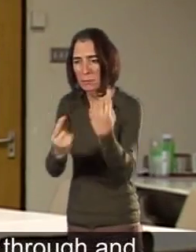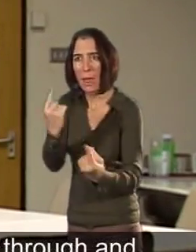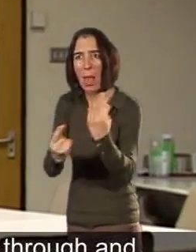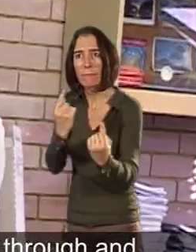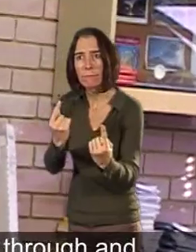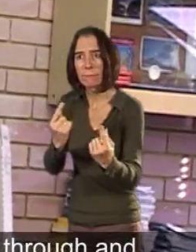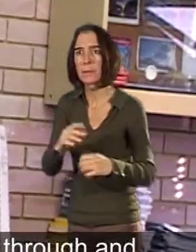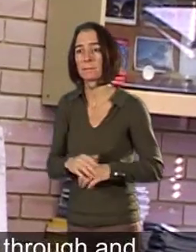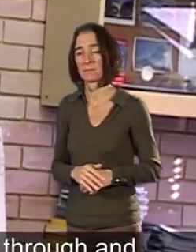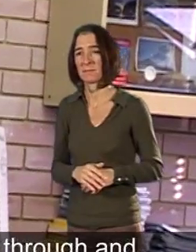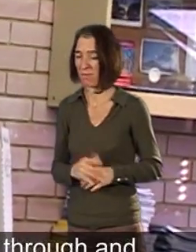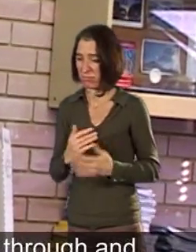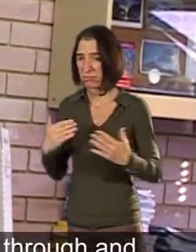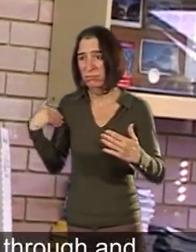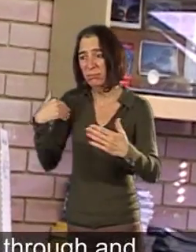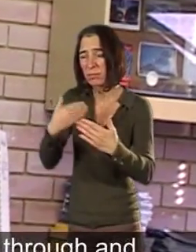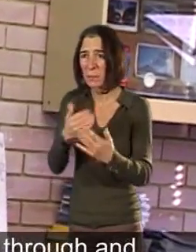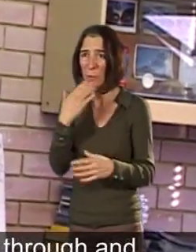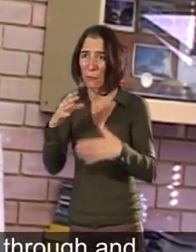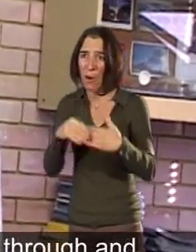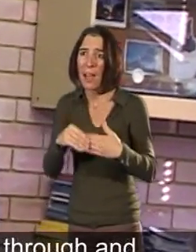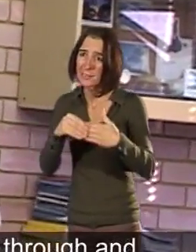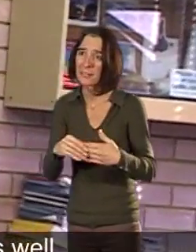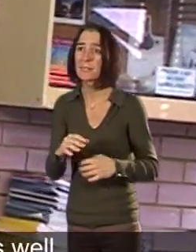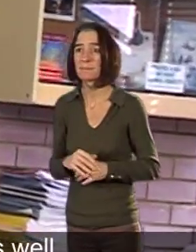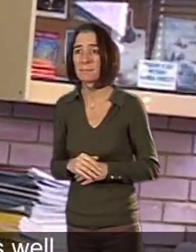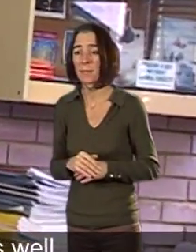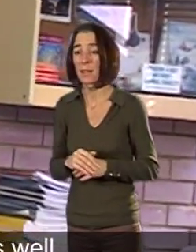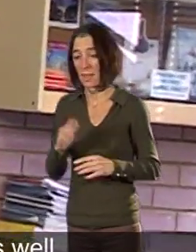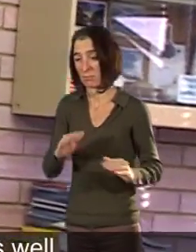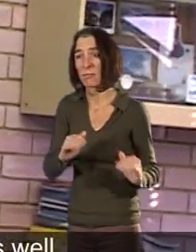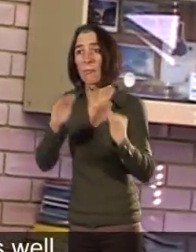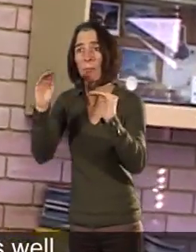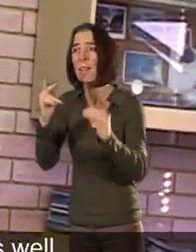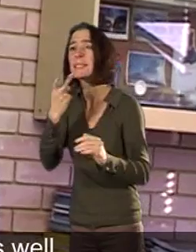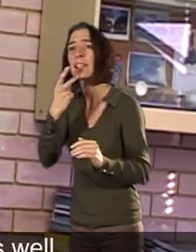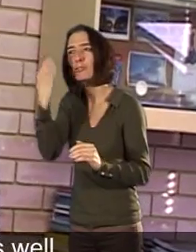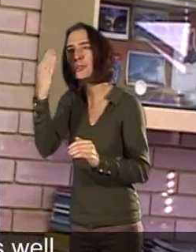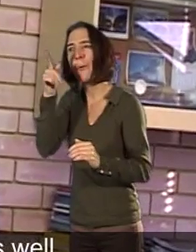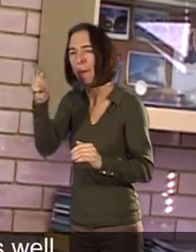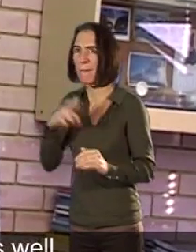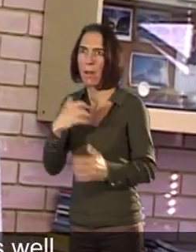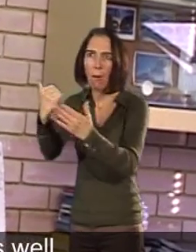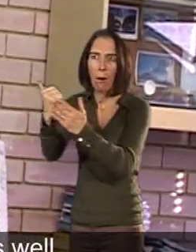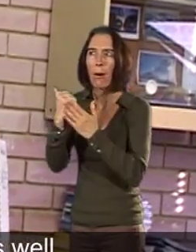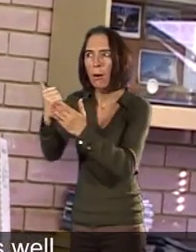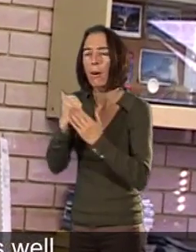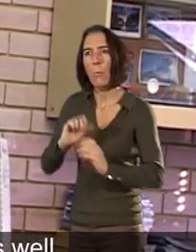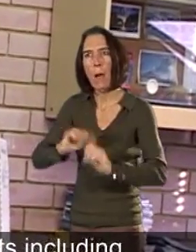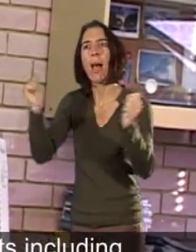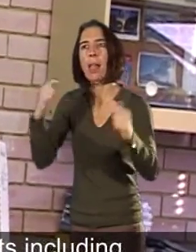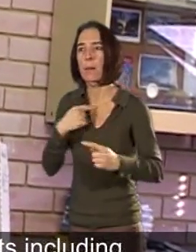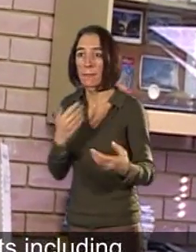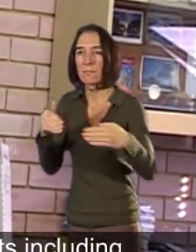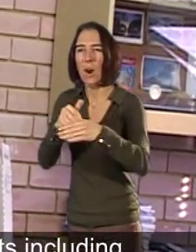was going through. And for many years I didn't really have any friends. At William DeFerrers, Shelley feels well supported and has been involved in planning a